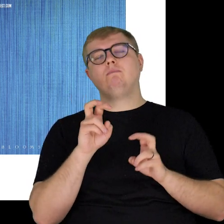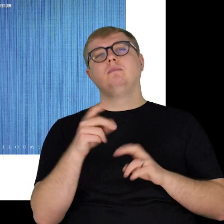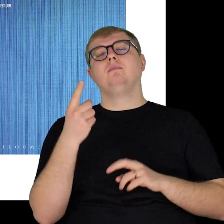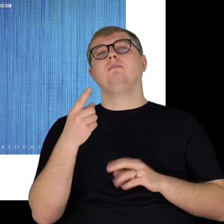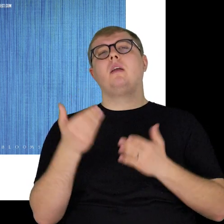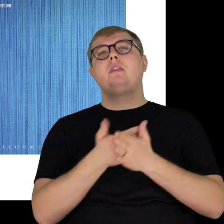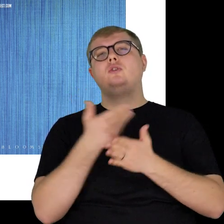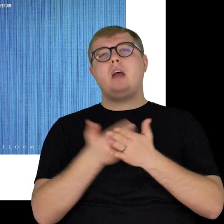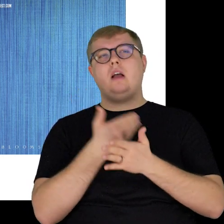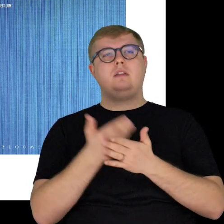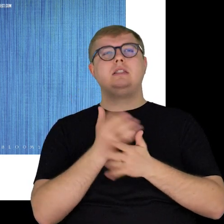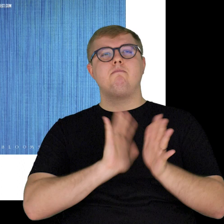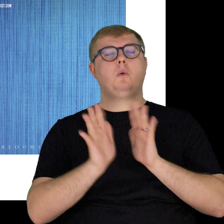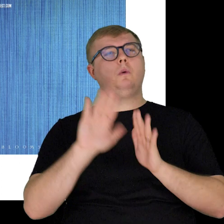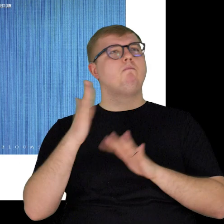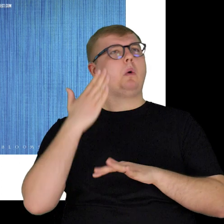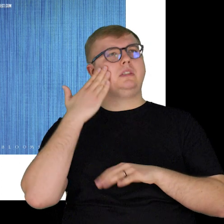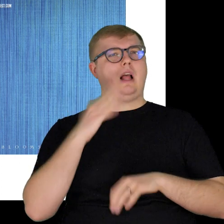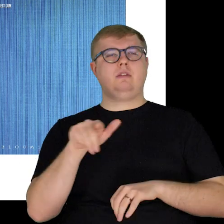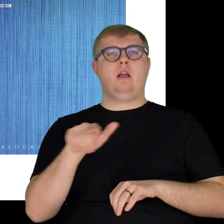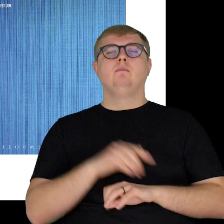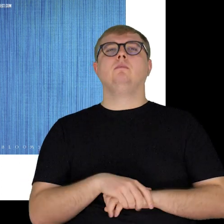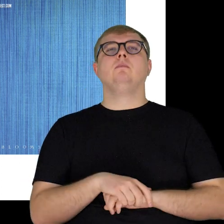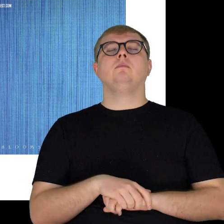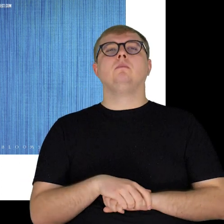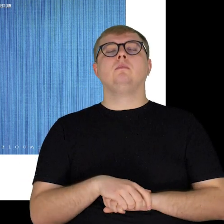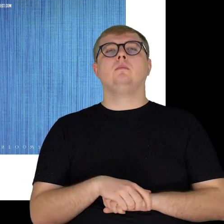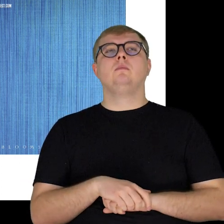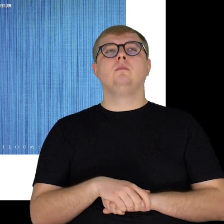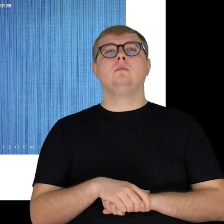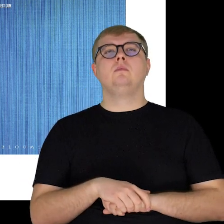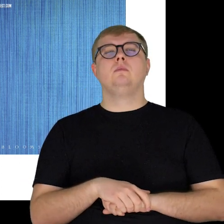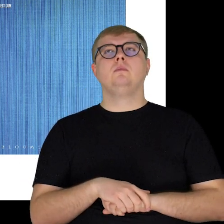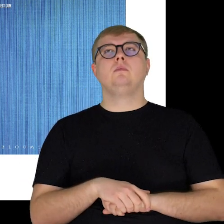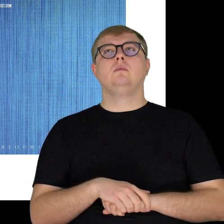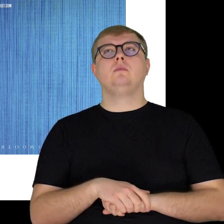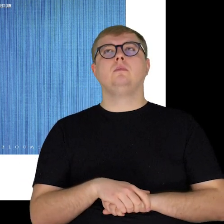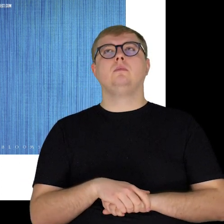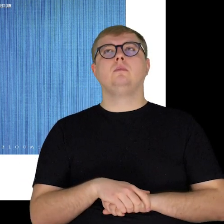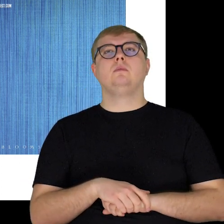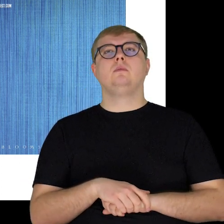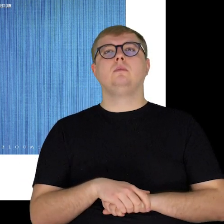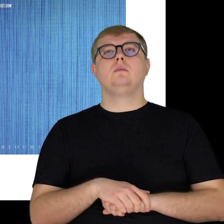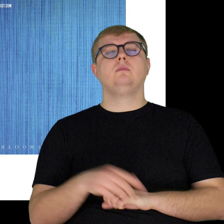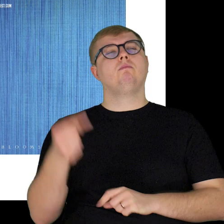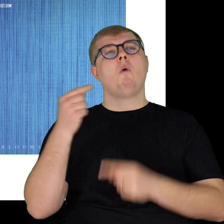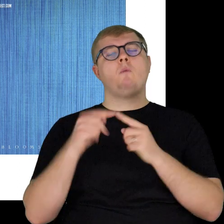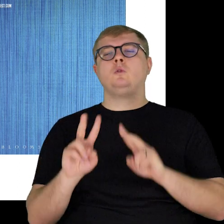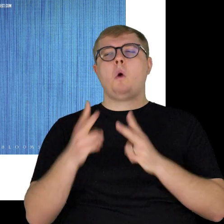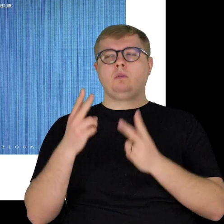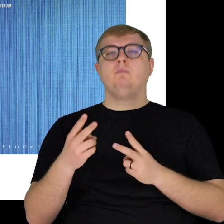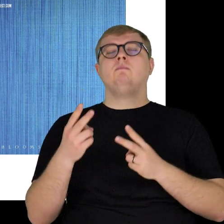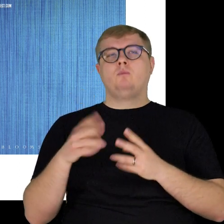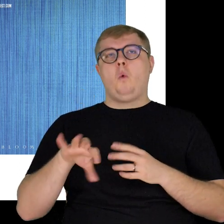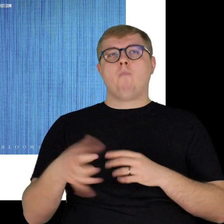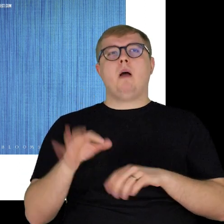knowing coming from the design discipline. We will now illustrate this fourth dimension with different